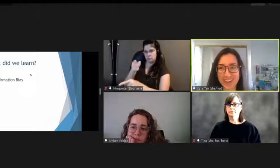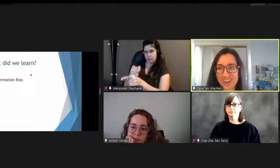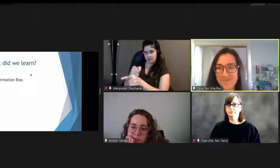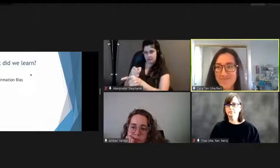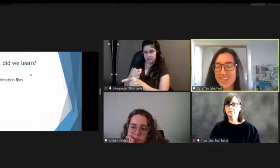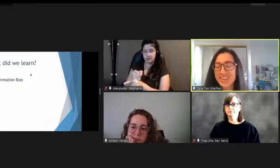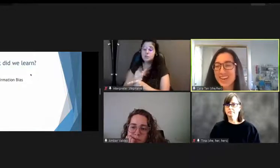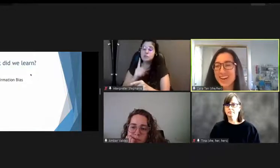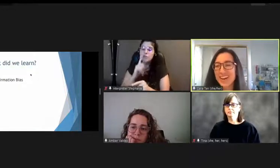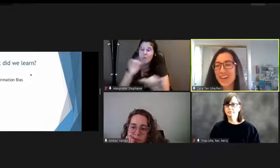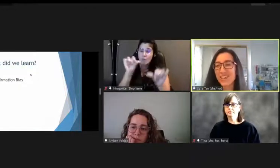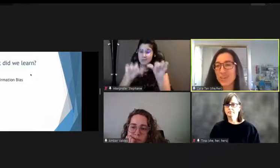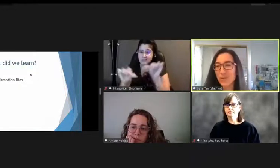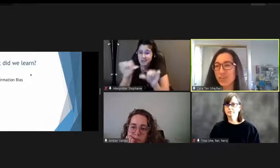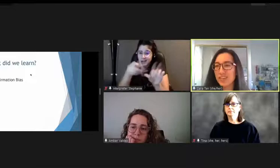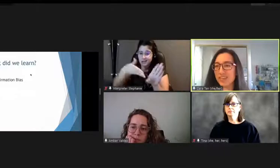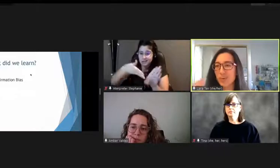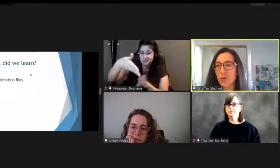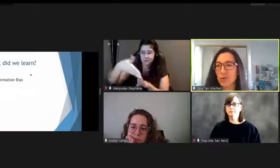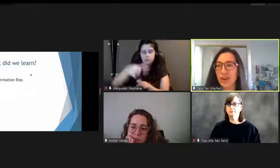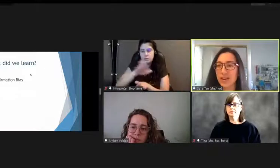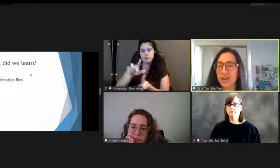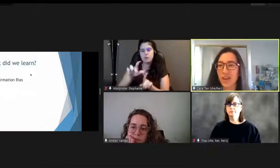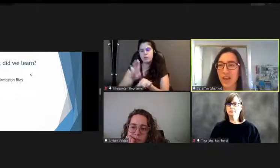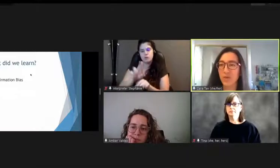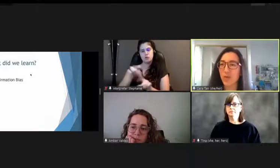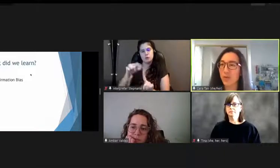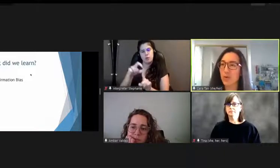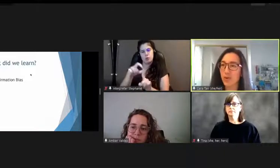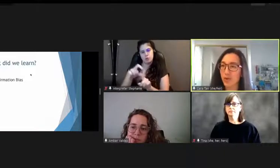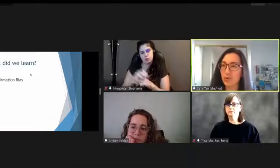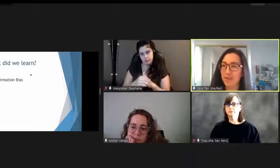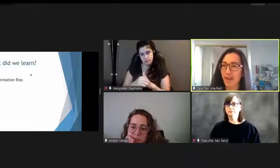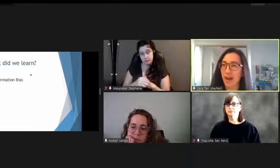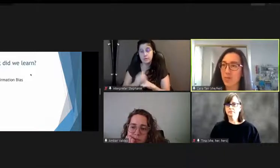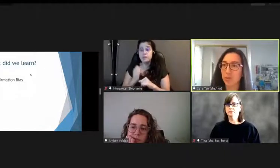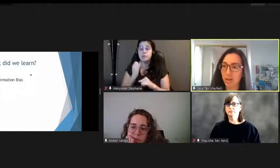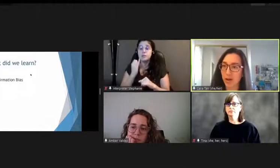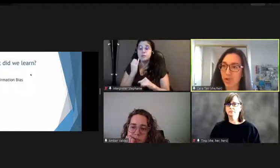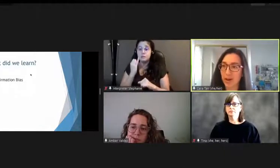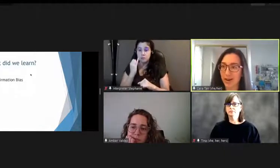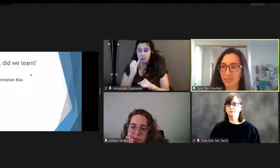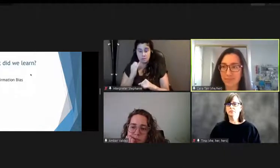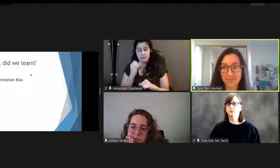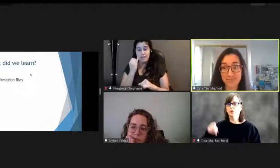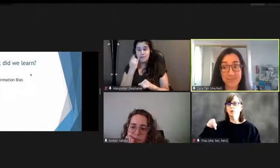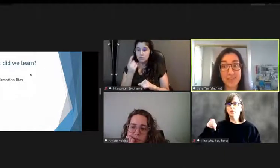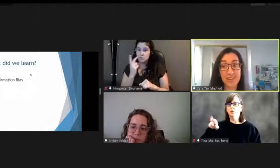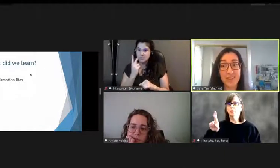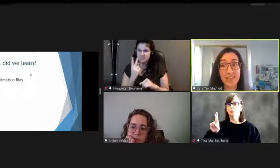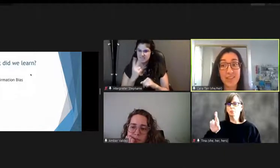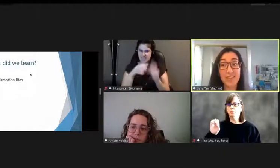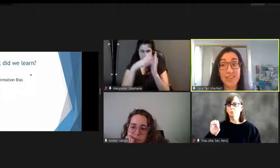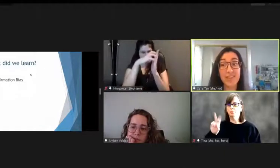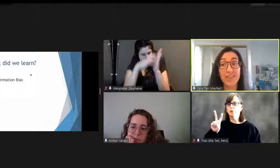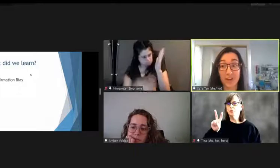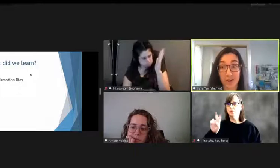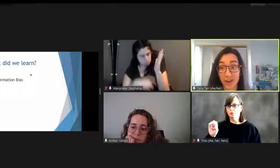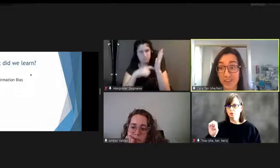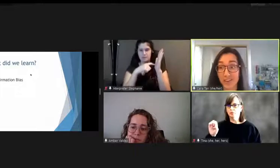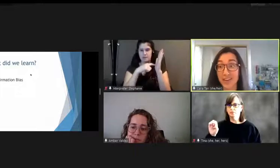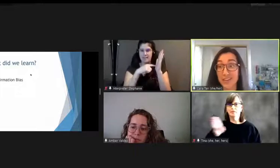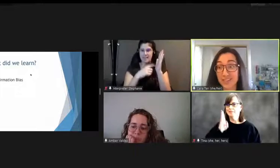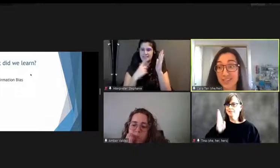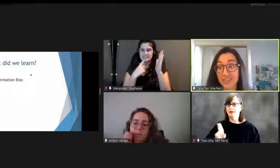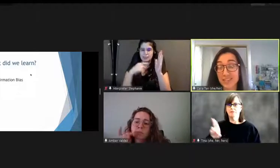word. If you see someone writing, and we proved that blah, blah, blah, they are